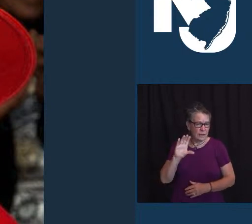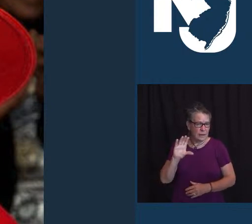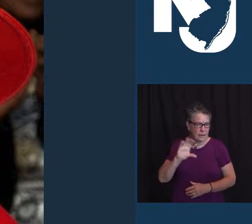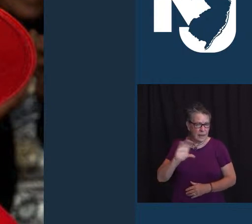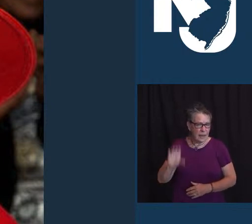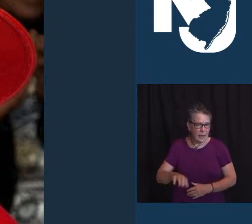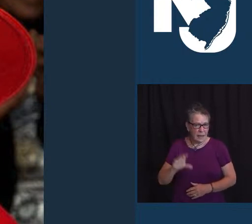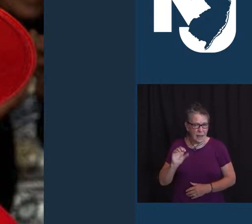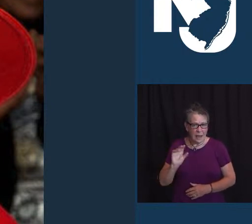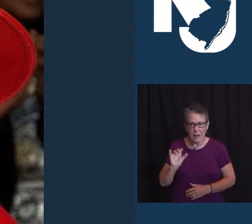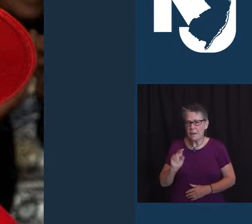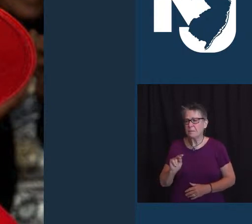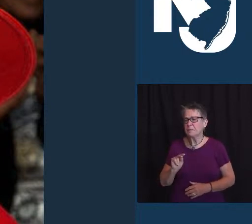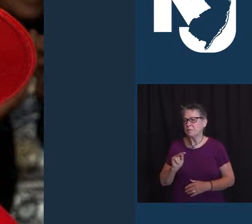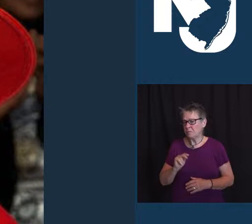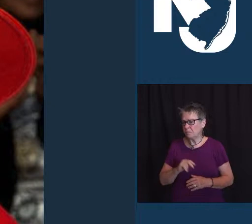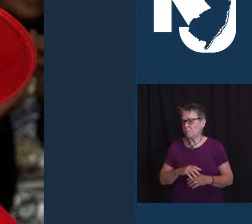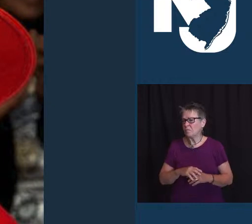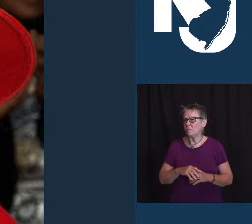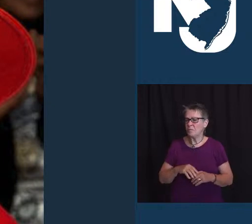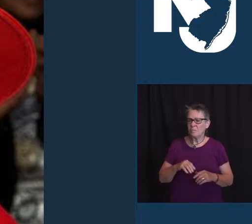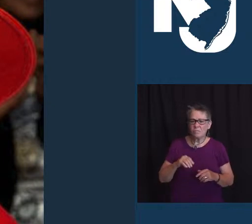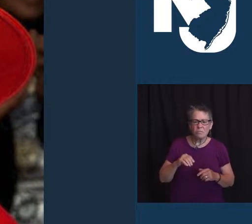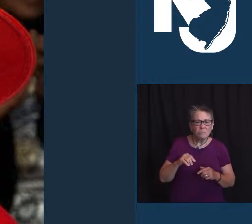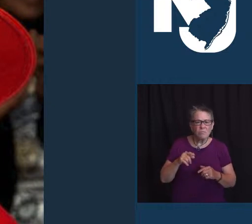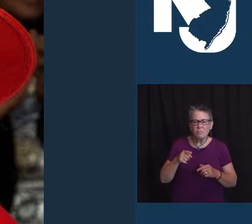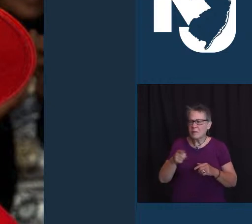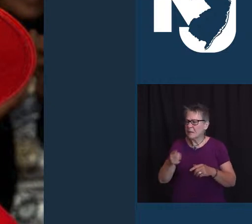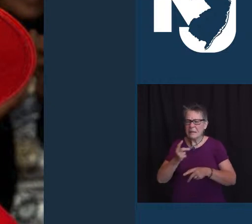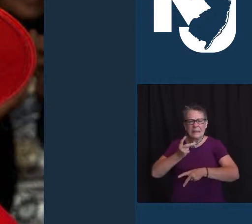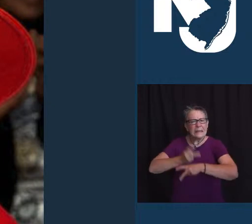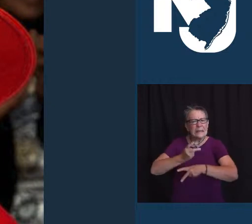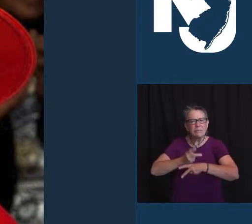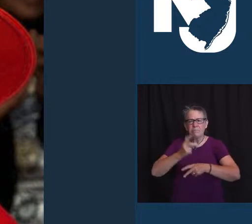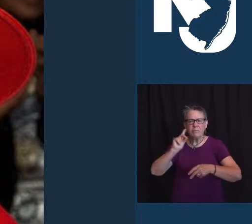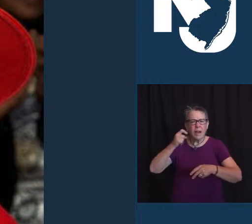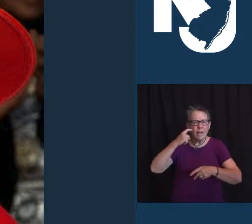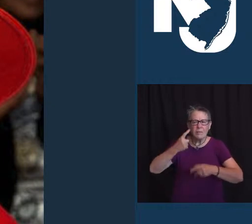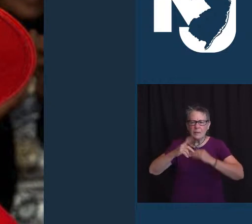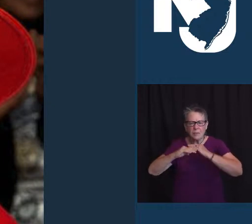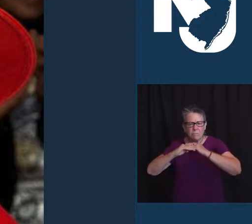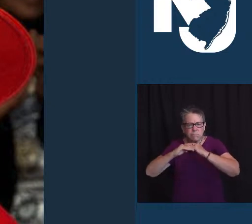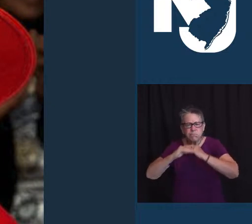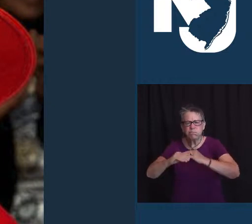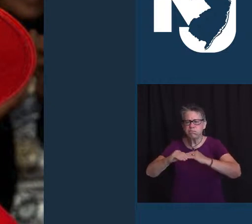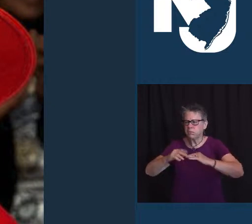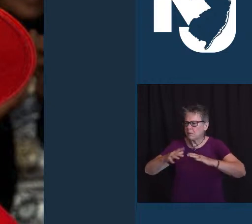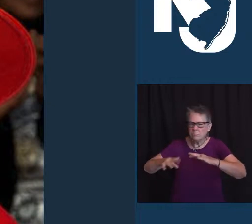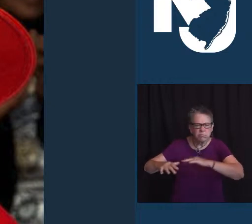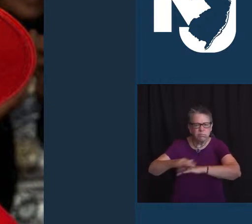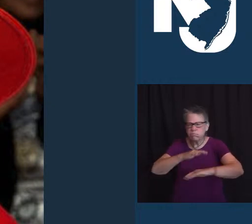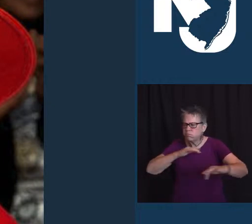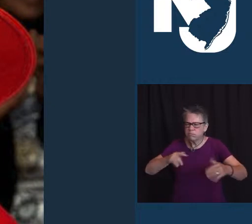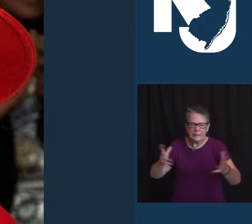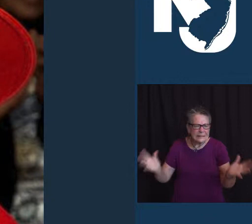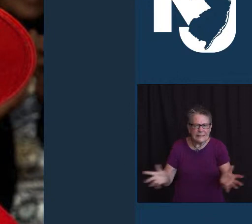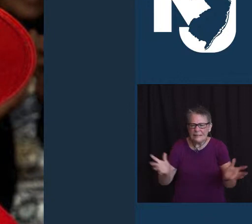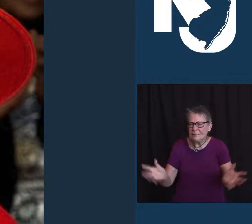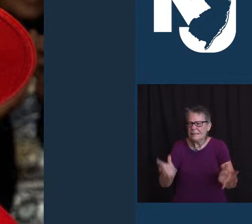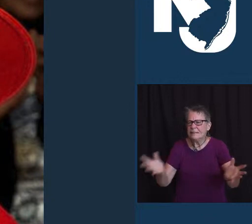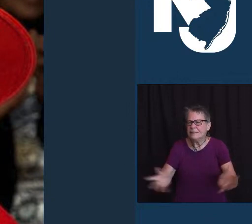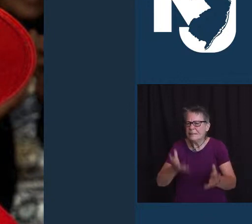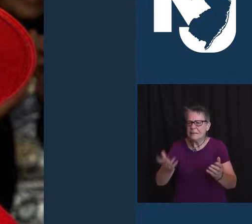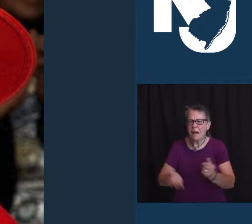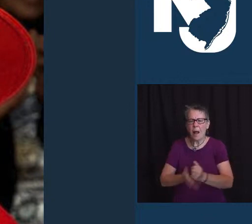during a time of great upheaval, and as the first woman to serve as Camden's mayor, she was a trailblazer as